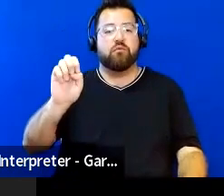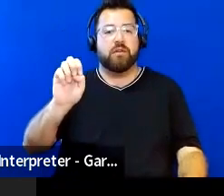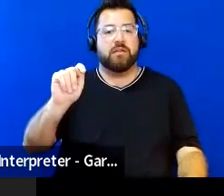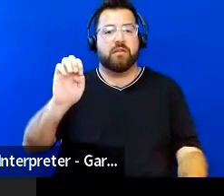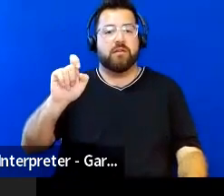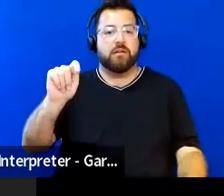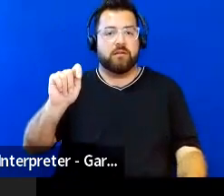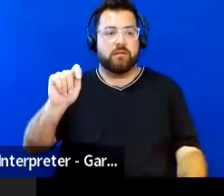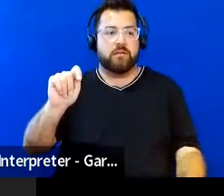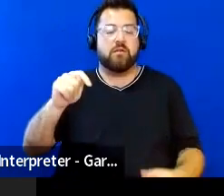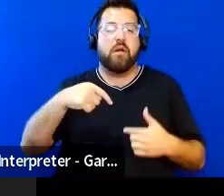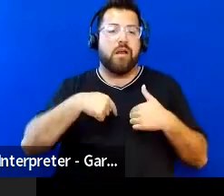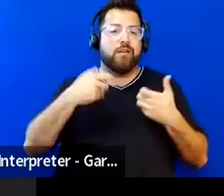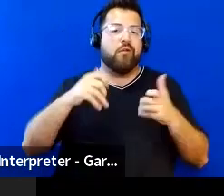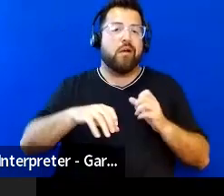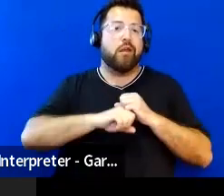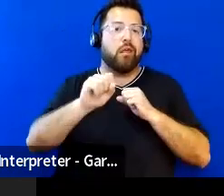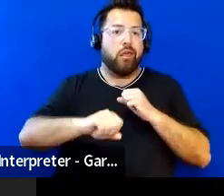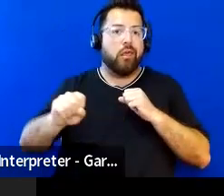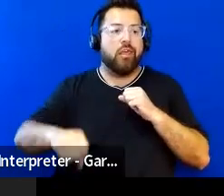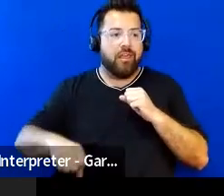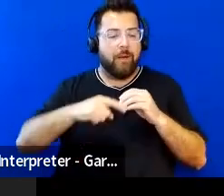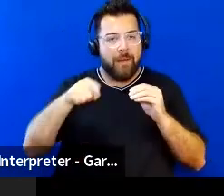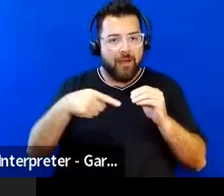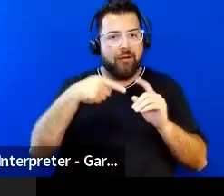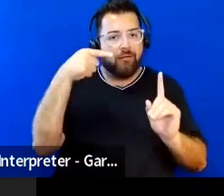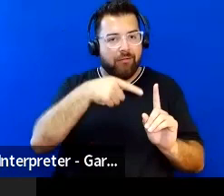So I don't want to talk too much about LibreText. It is